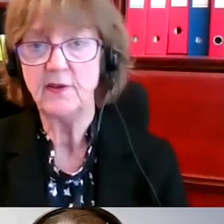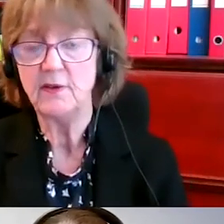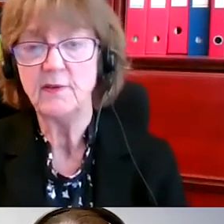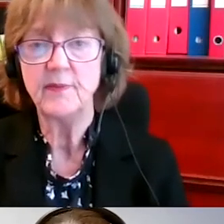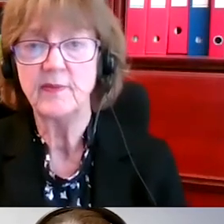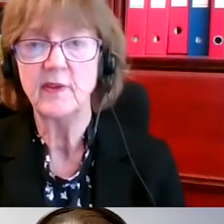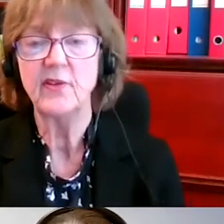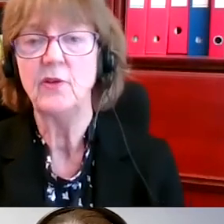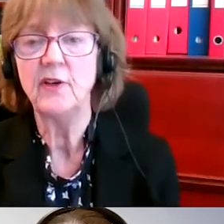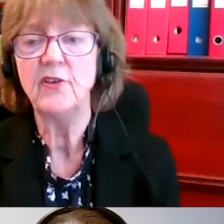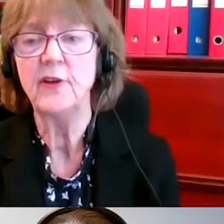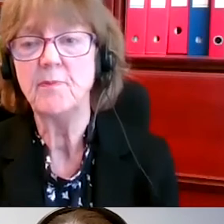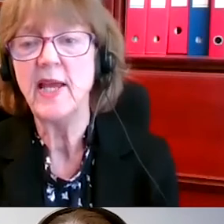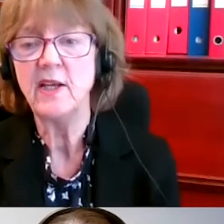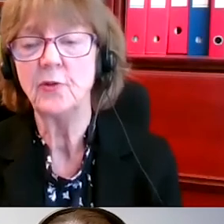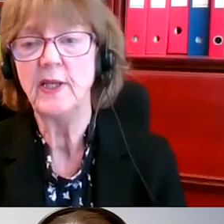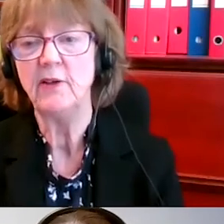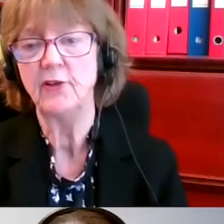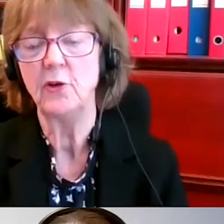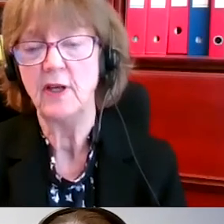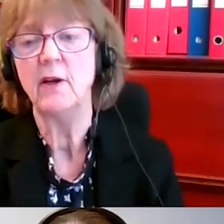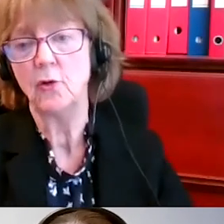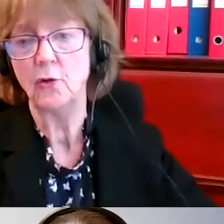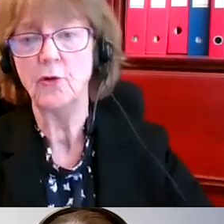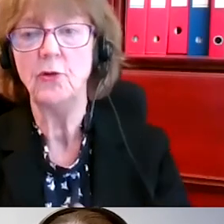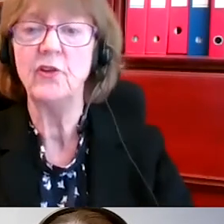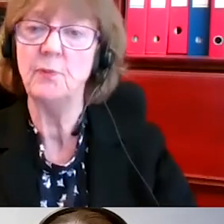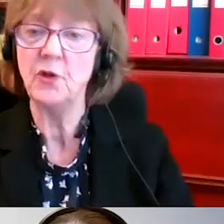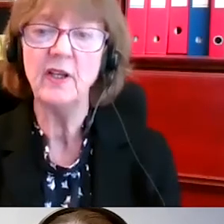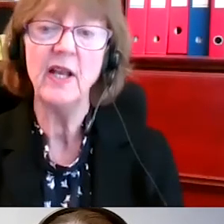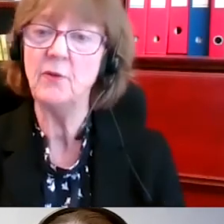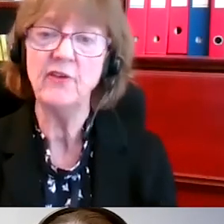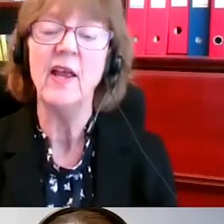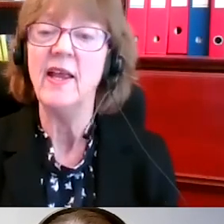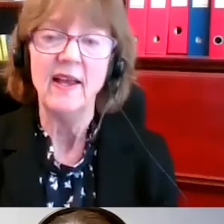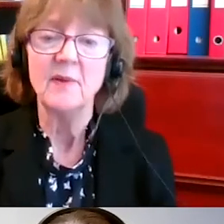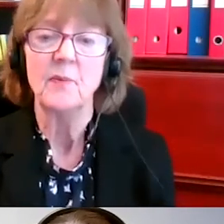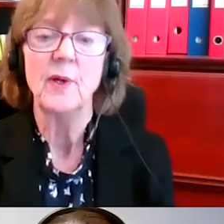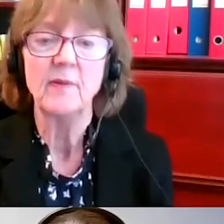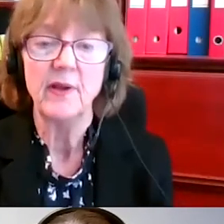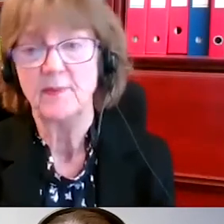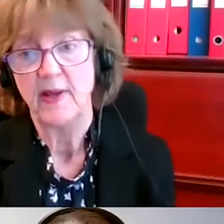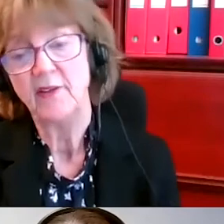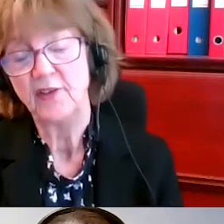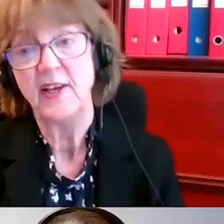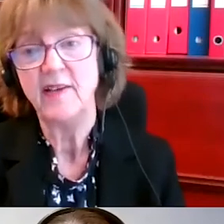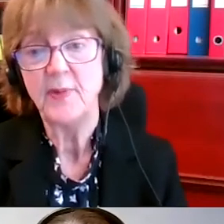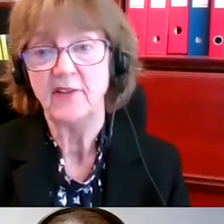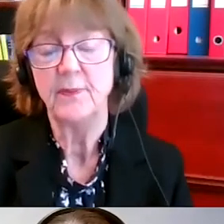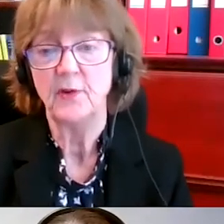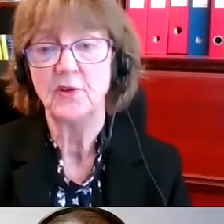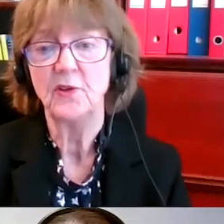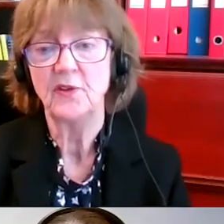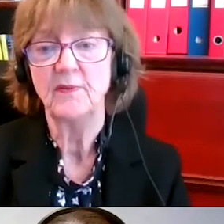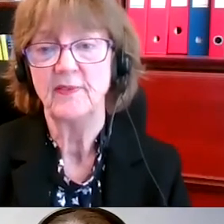other situations, it may not be so clear, or uses body language. Well, as I say, it